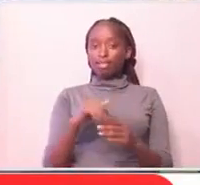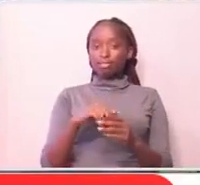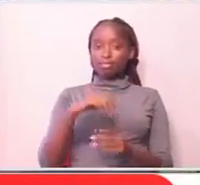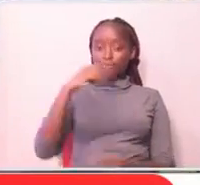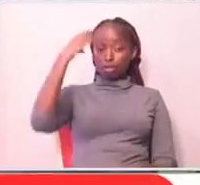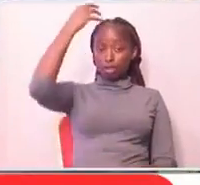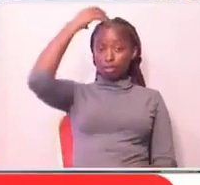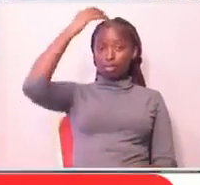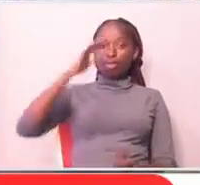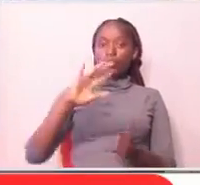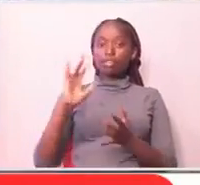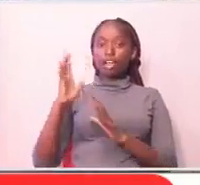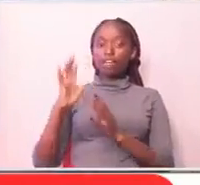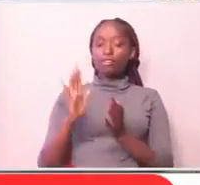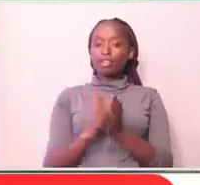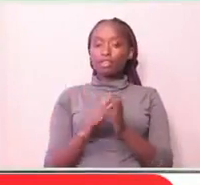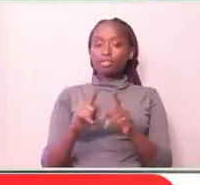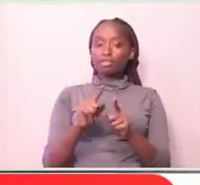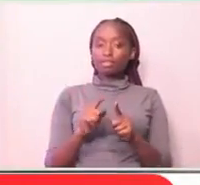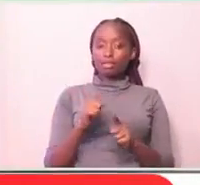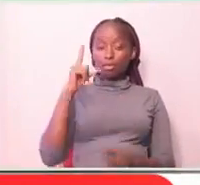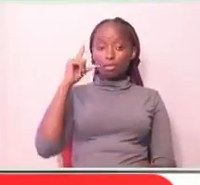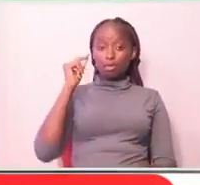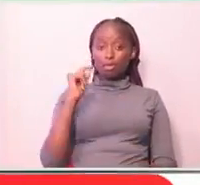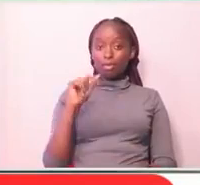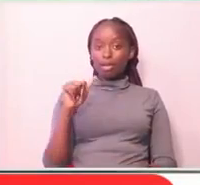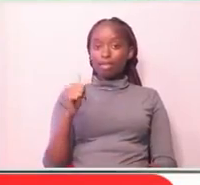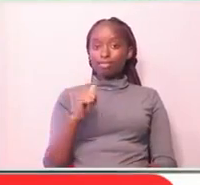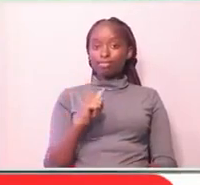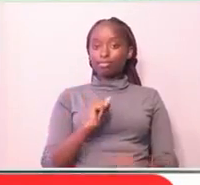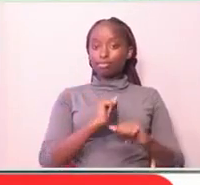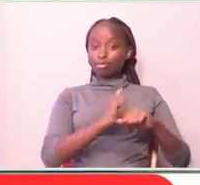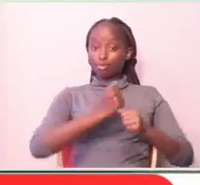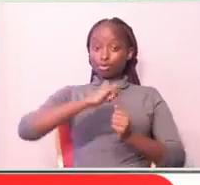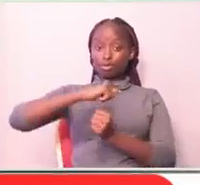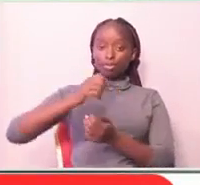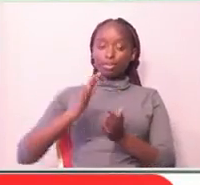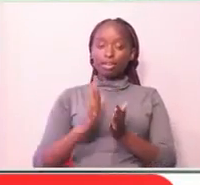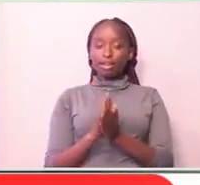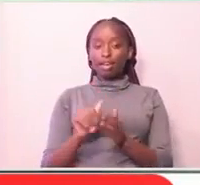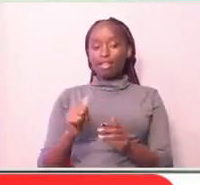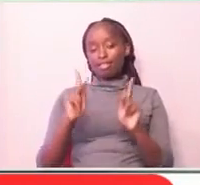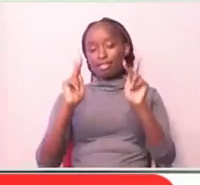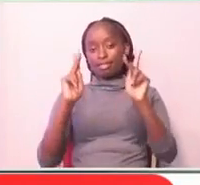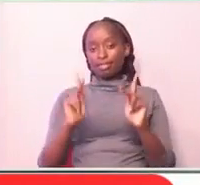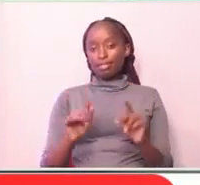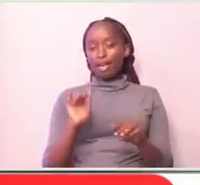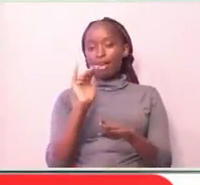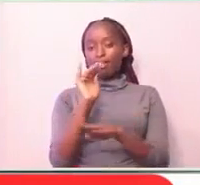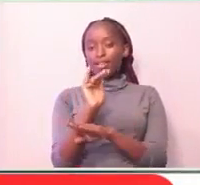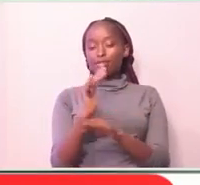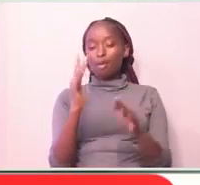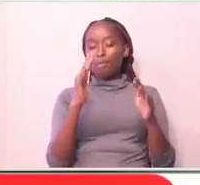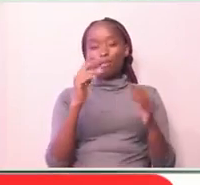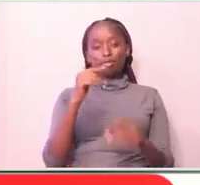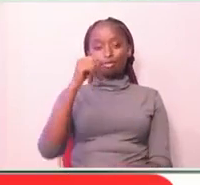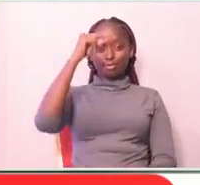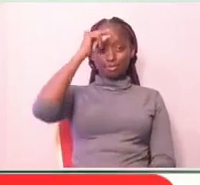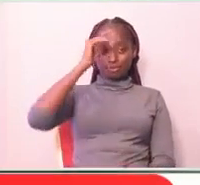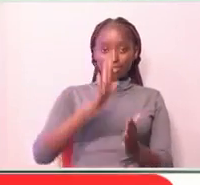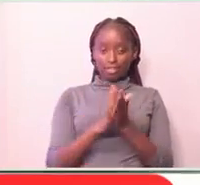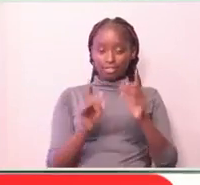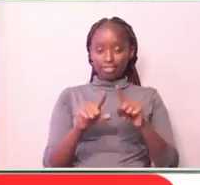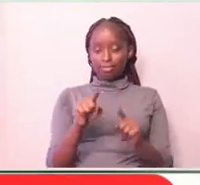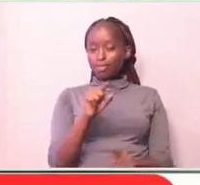Nakuru, Homa Bay, and Kisumu. Tunaomba serikali kuu na pia zile za county